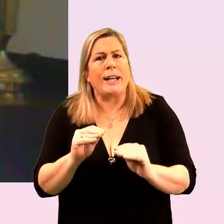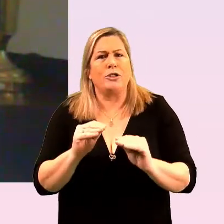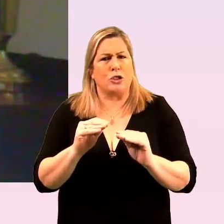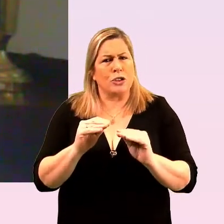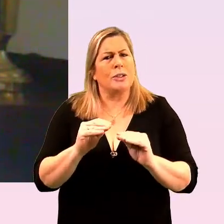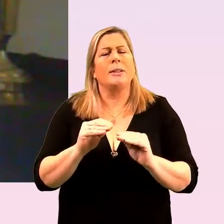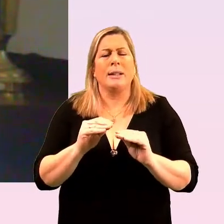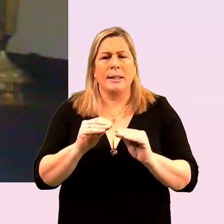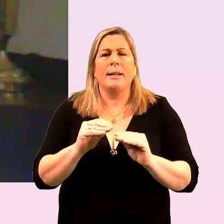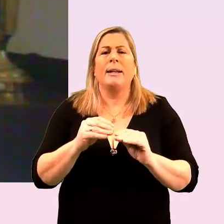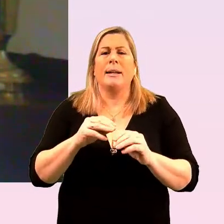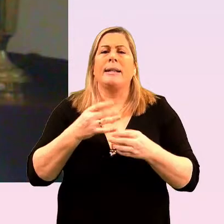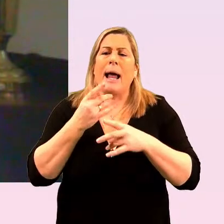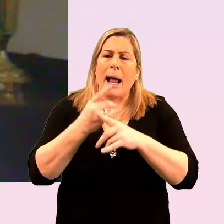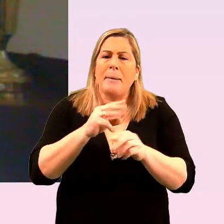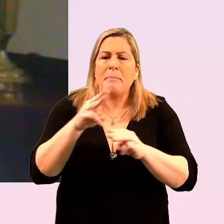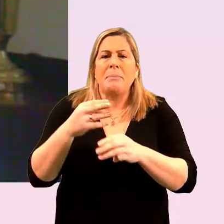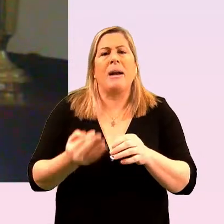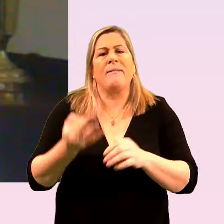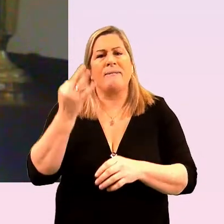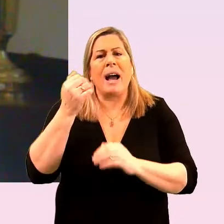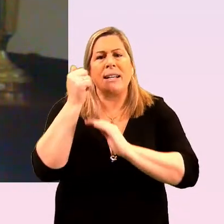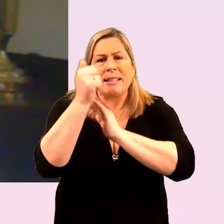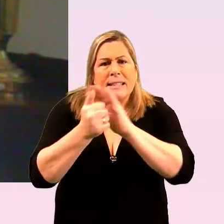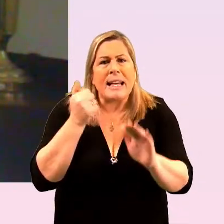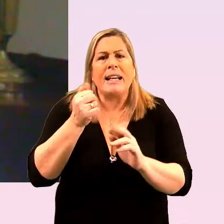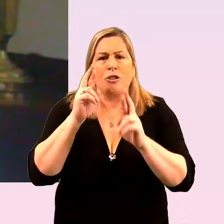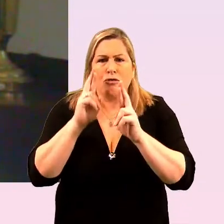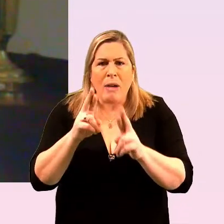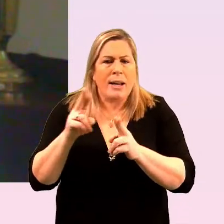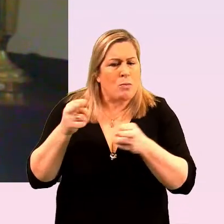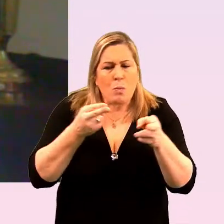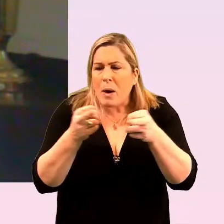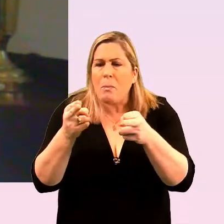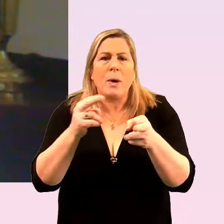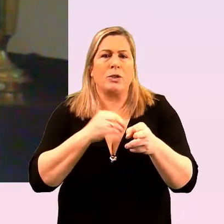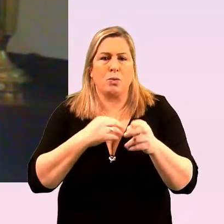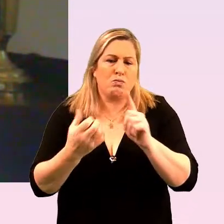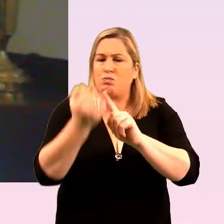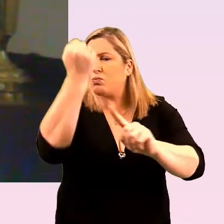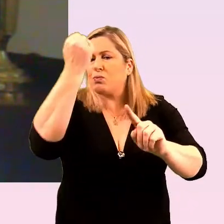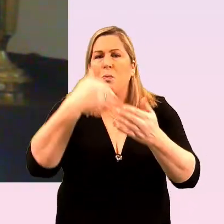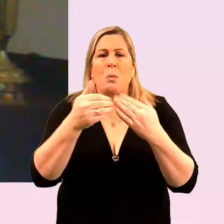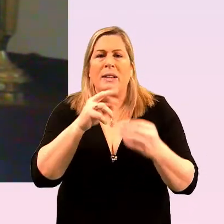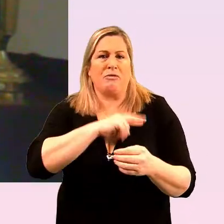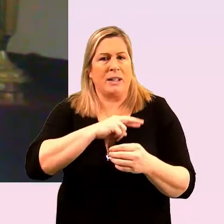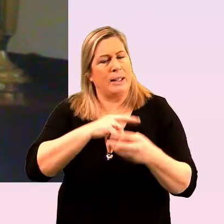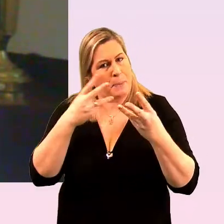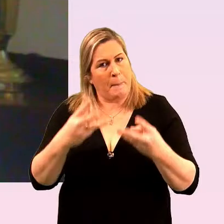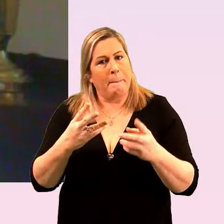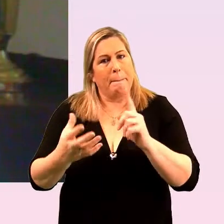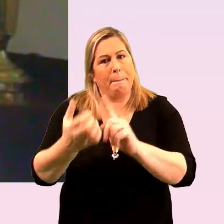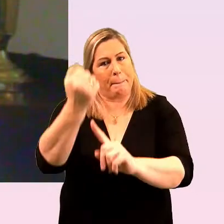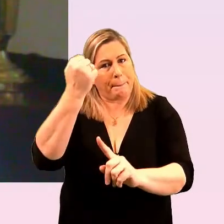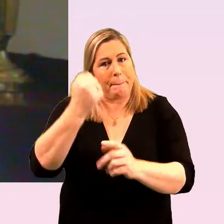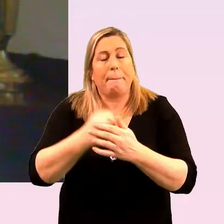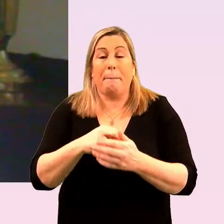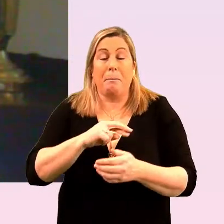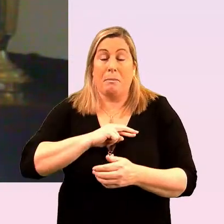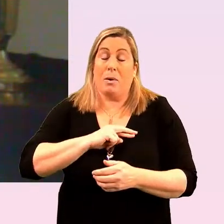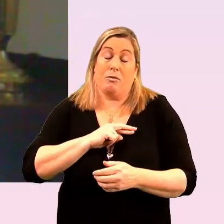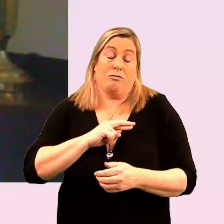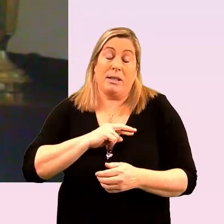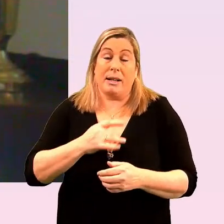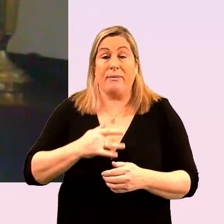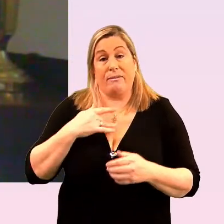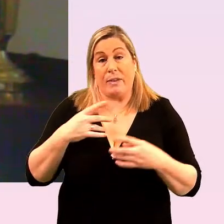who find skills to be the pathways to the life that they really wanted to lead. And so I feel very privileged to be